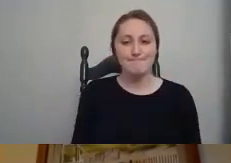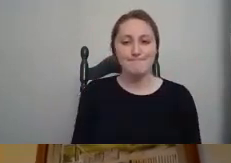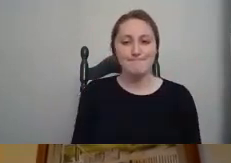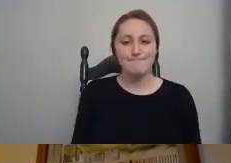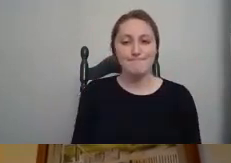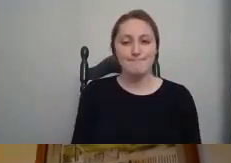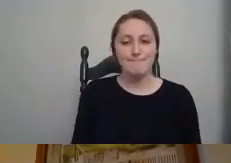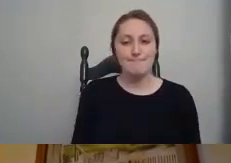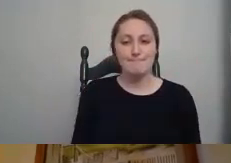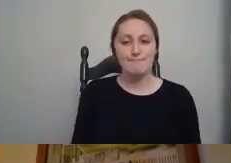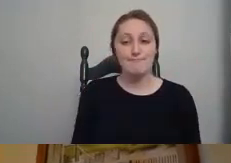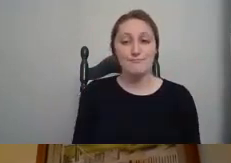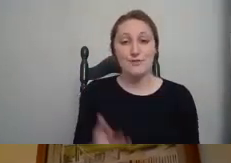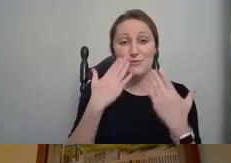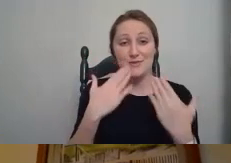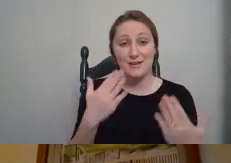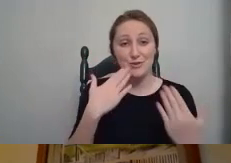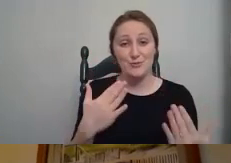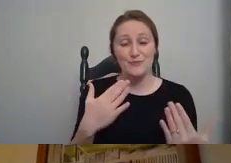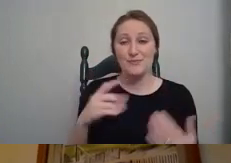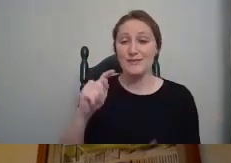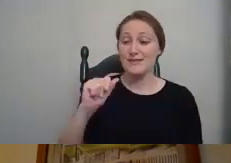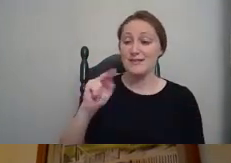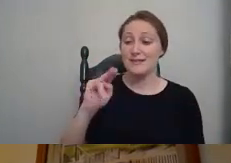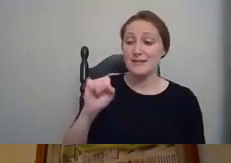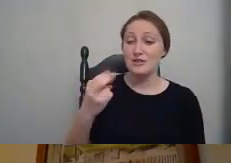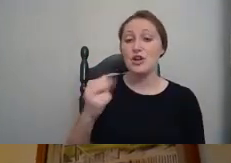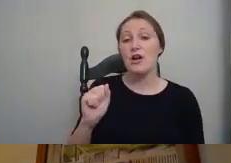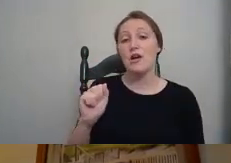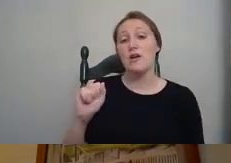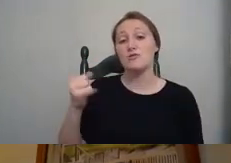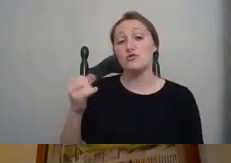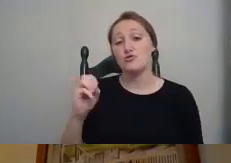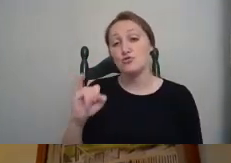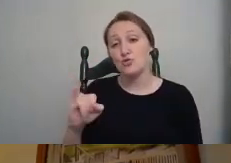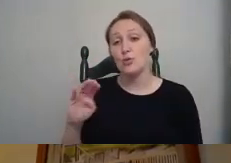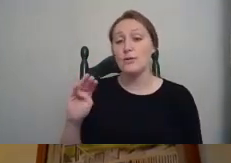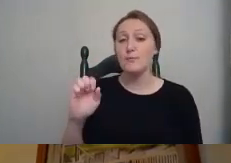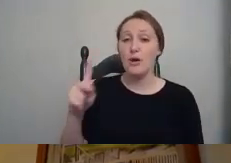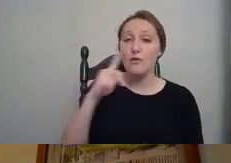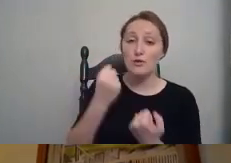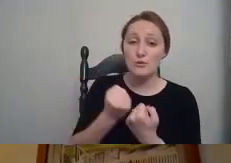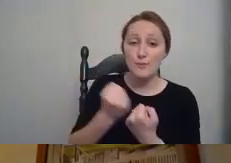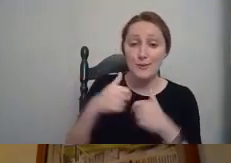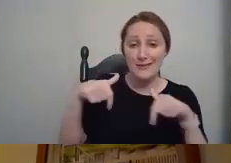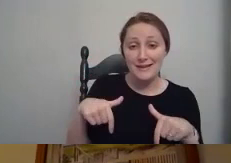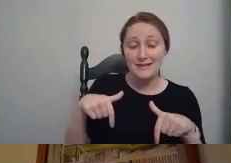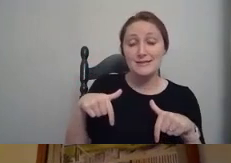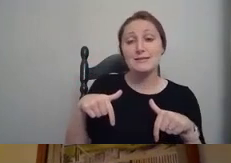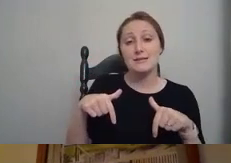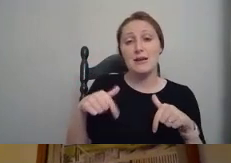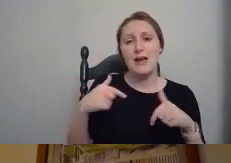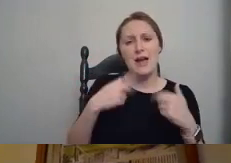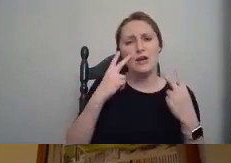So thank you. Thank you to Tanisha and Joy and Mark for supporting this. I saw